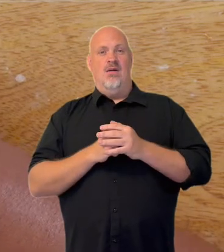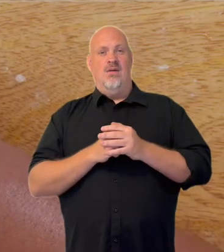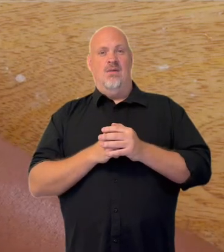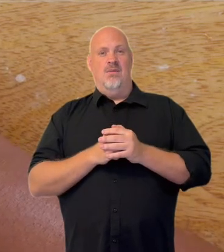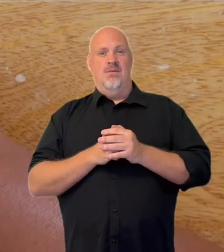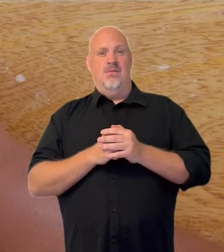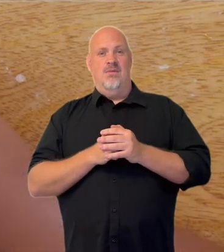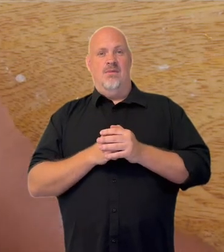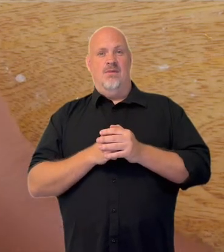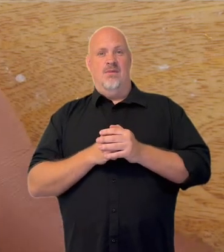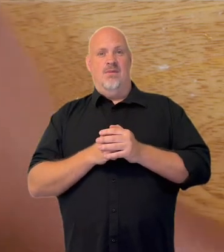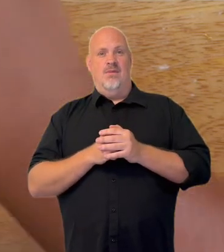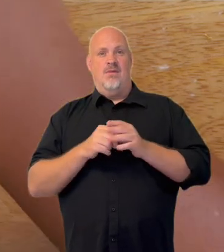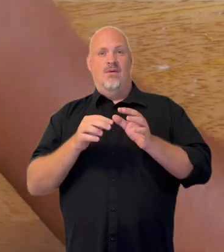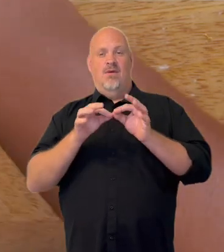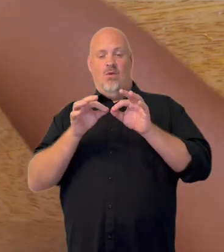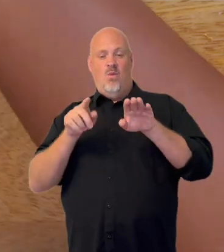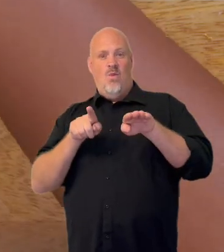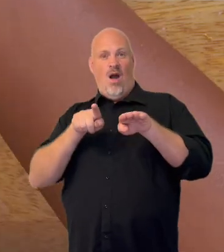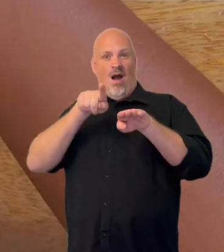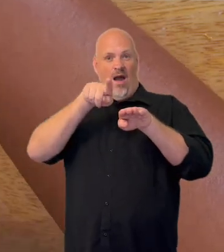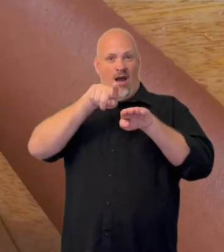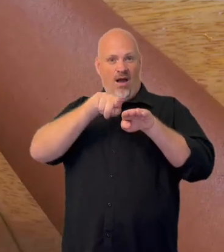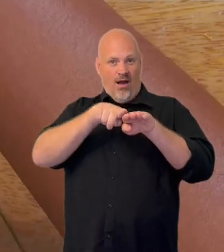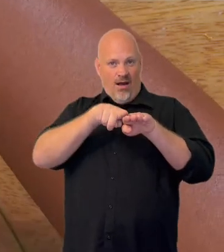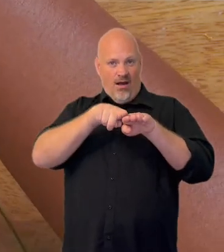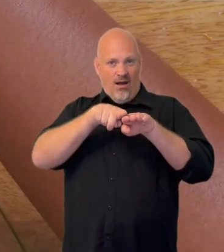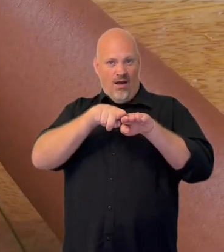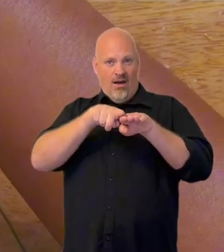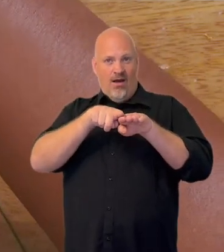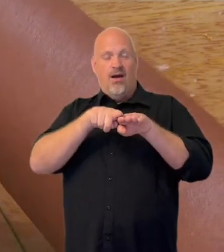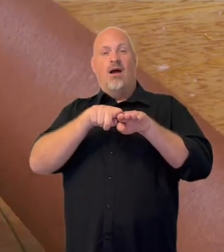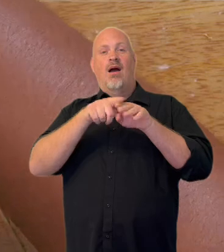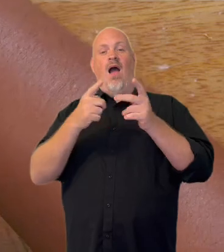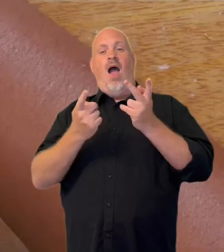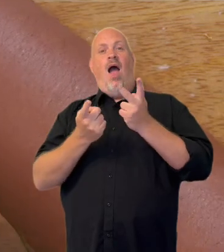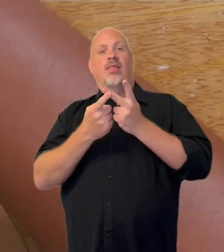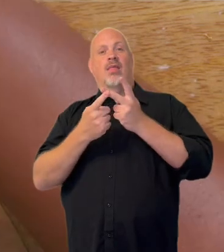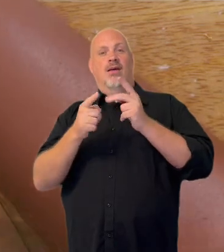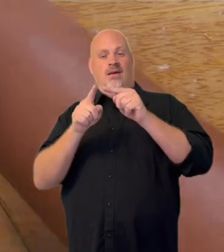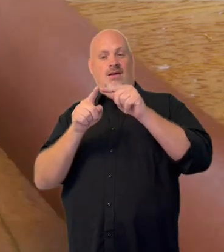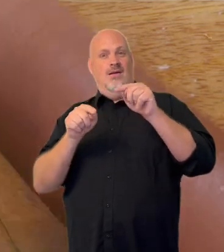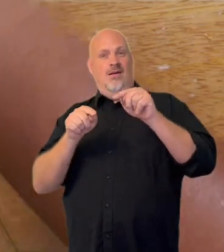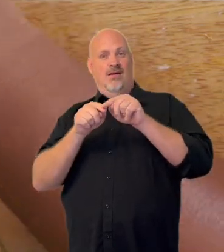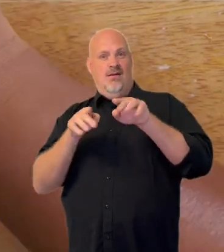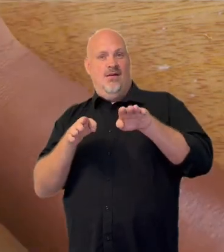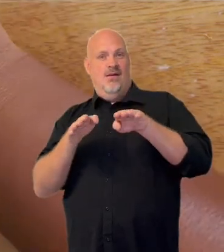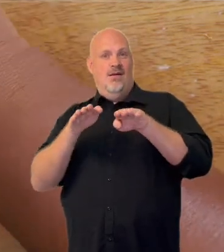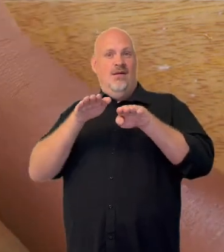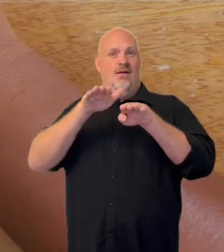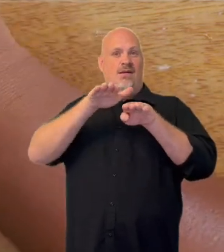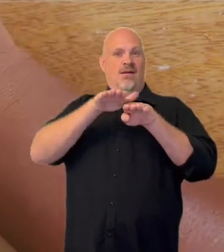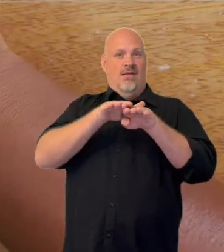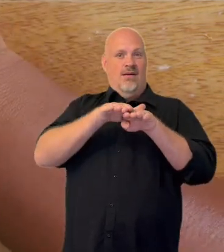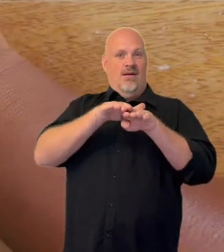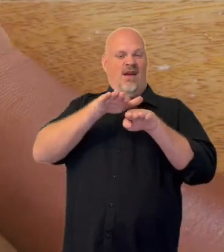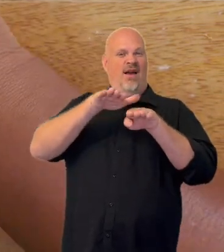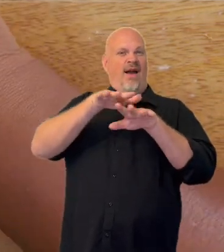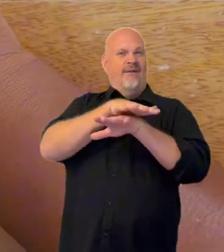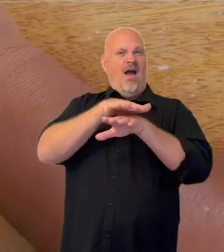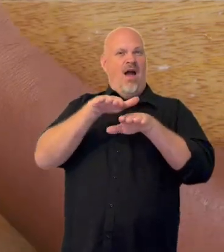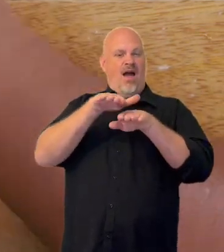and another piece of paper to cover it up. Obviously, this doesn't look like a leaf yet, and you let this